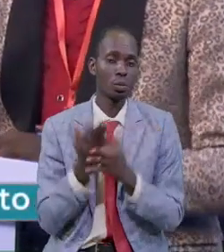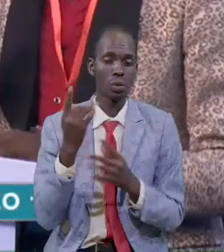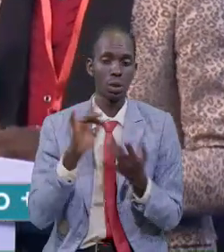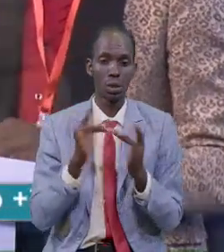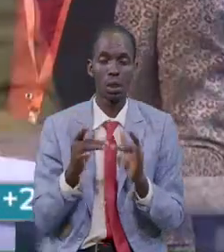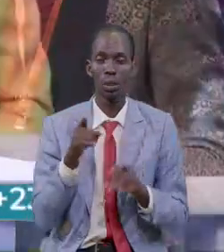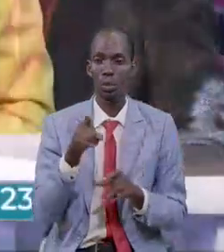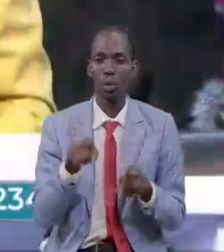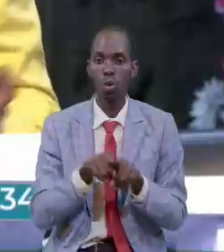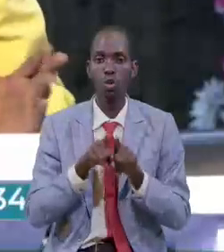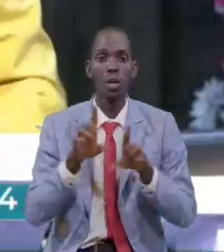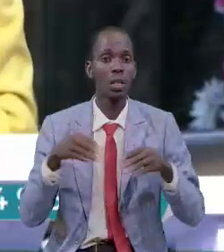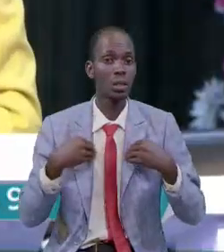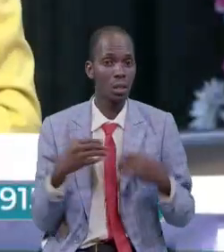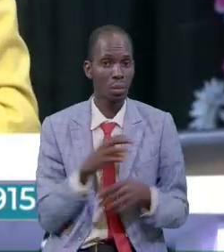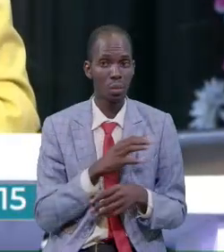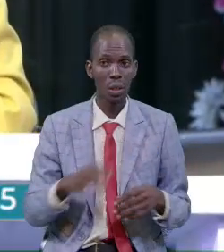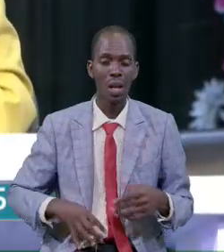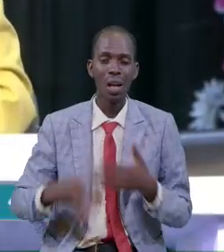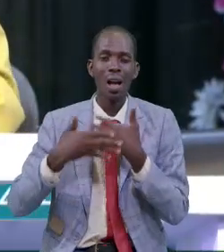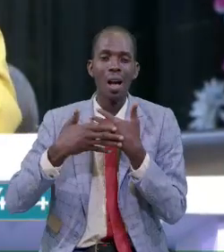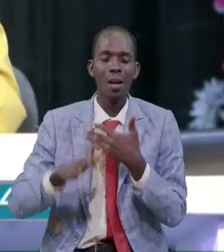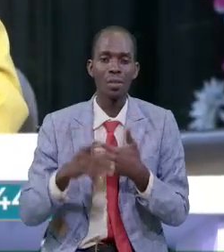and you gave your life to Christ after the pastor's message this evening,